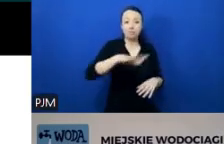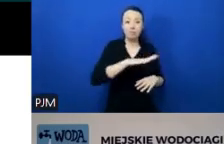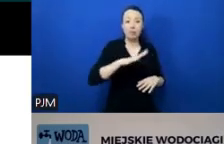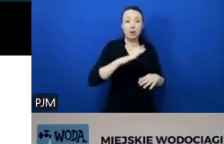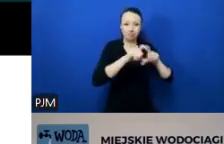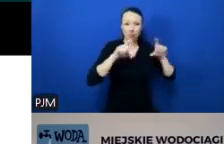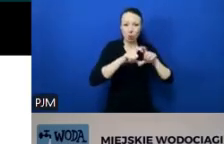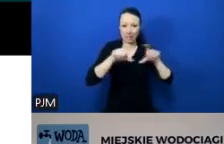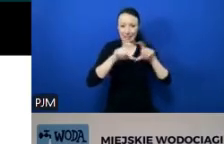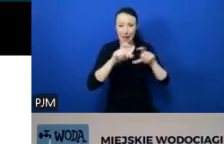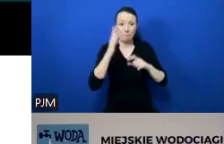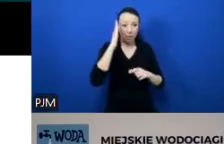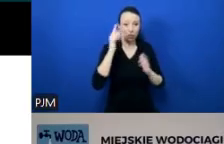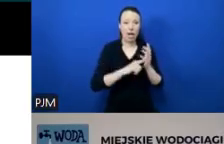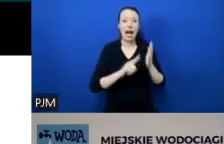flood,